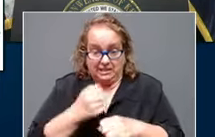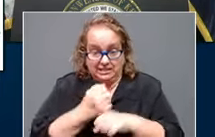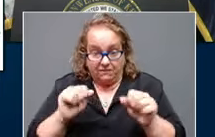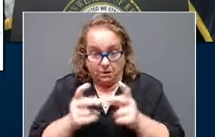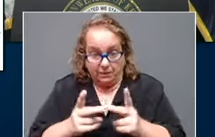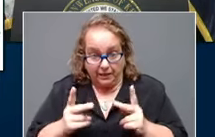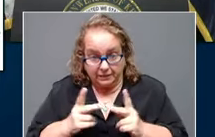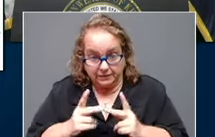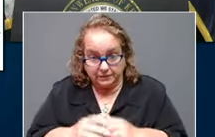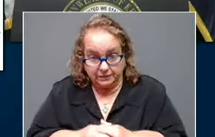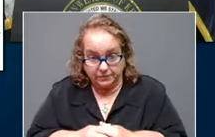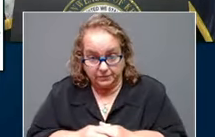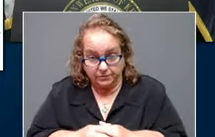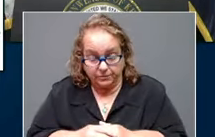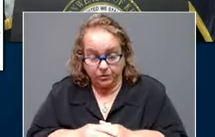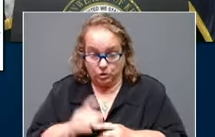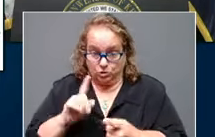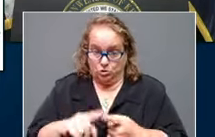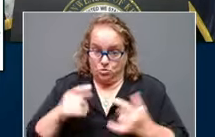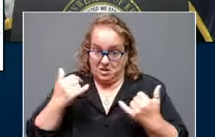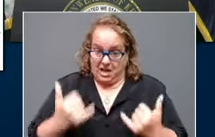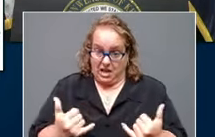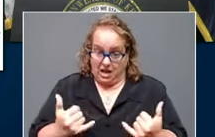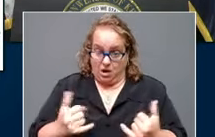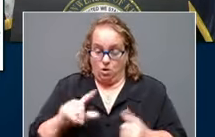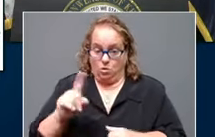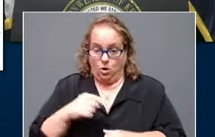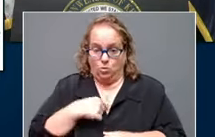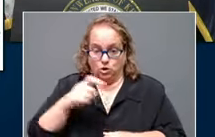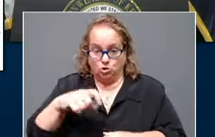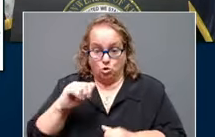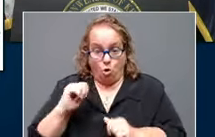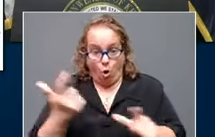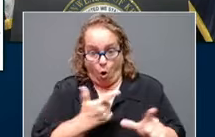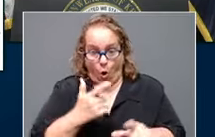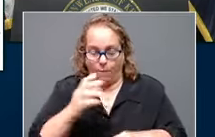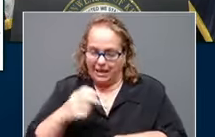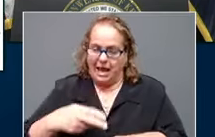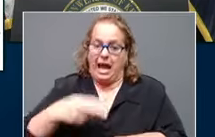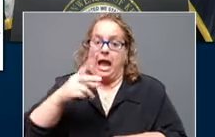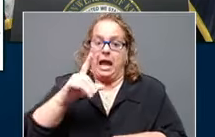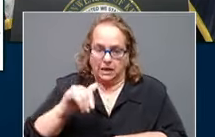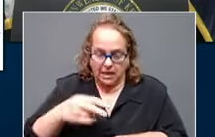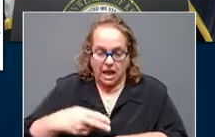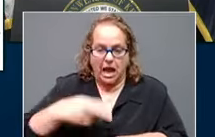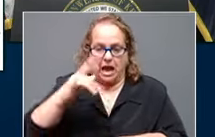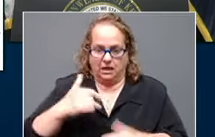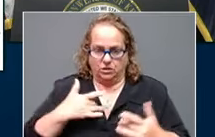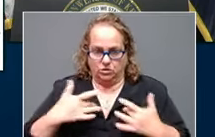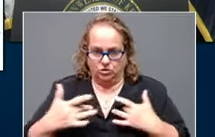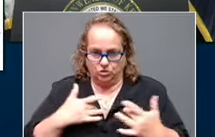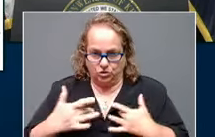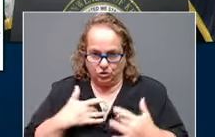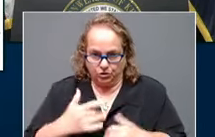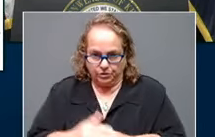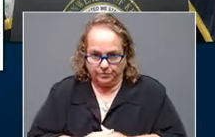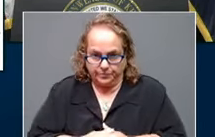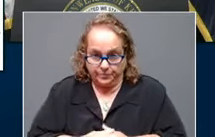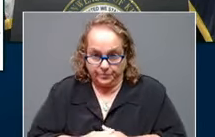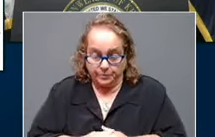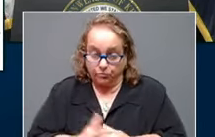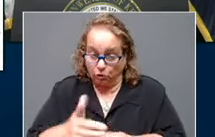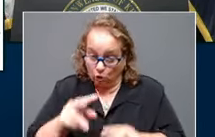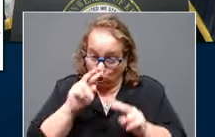since January the 11th. When you compare that, there have only been 4